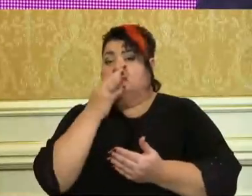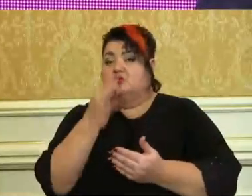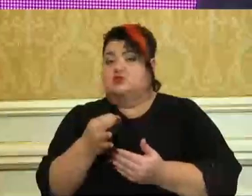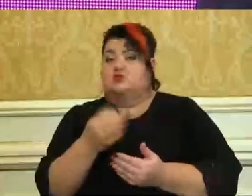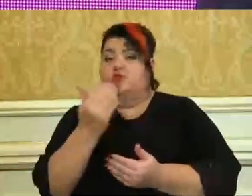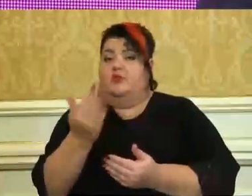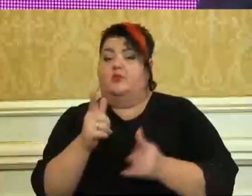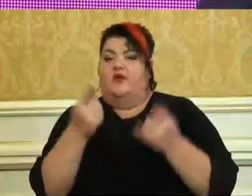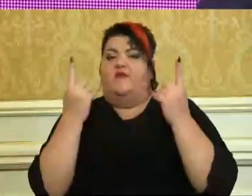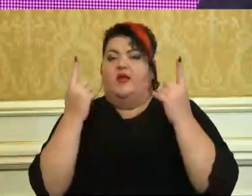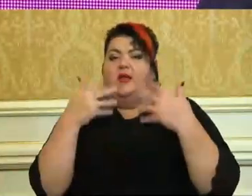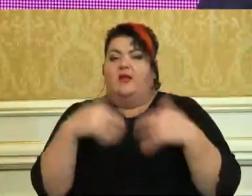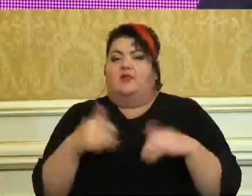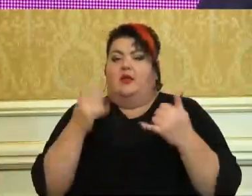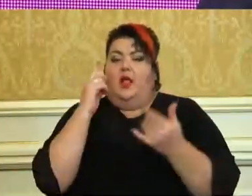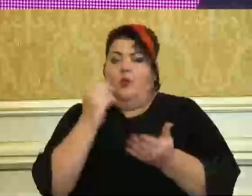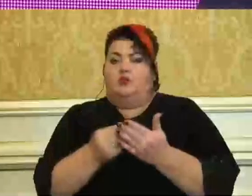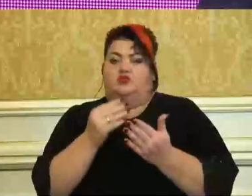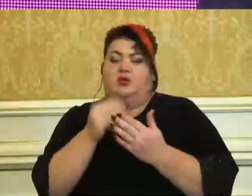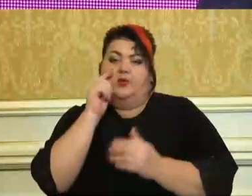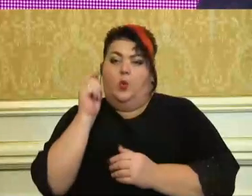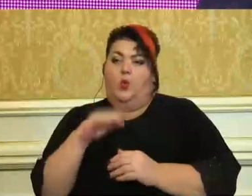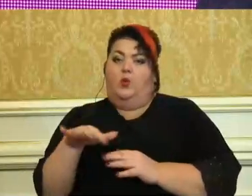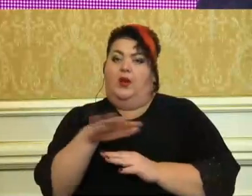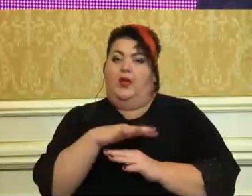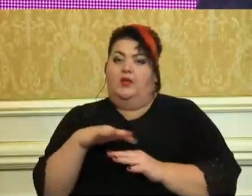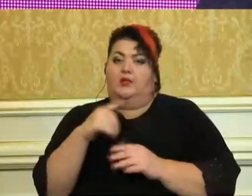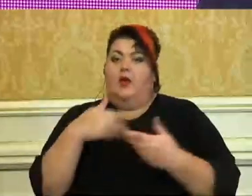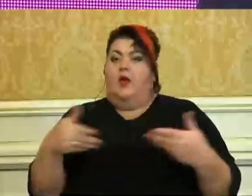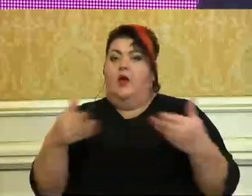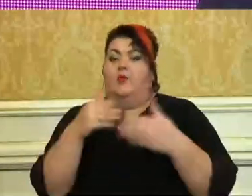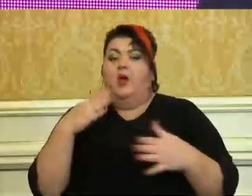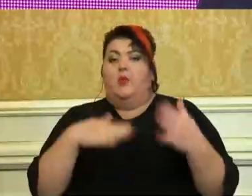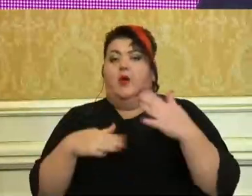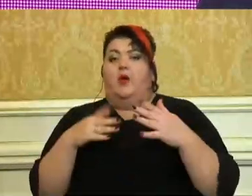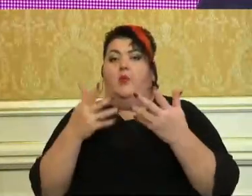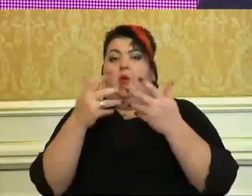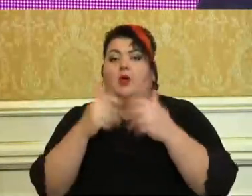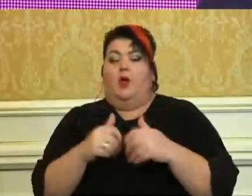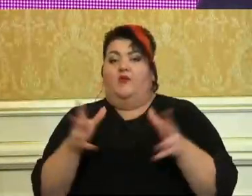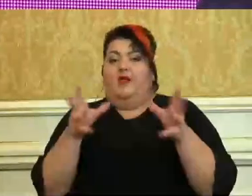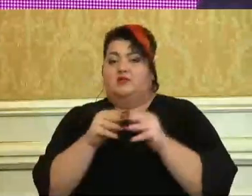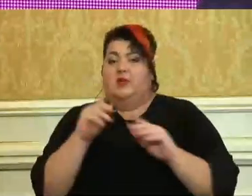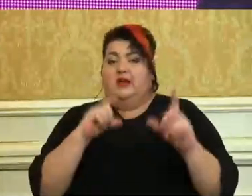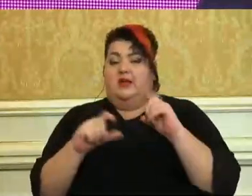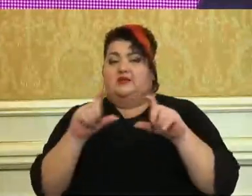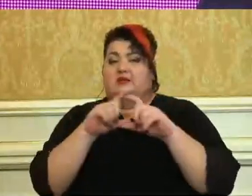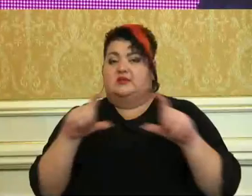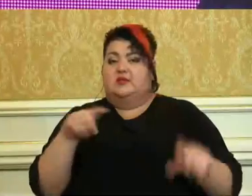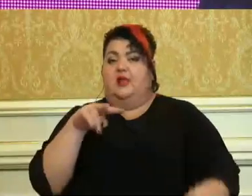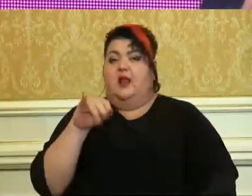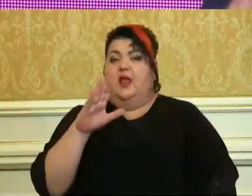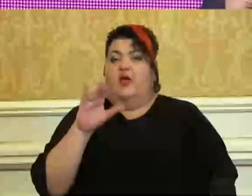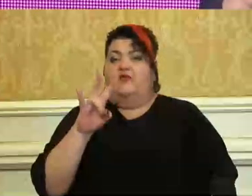joining the technological company. It's a great loss for the budget of Ukraine. So, well, we already made the calculation with the Levanova